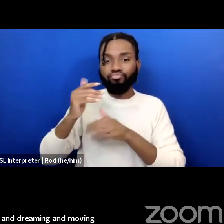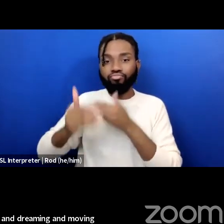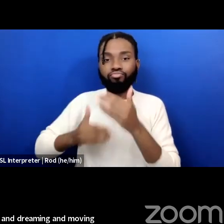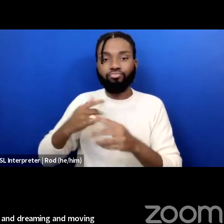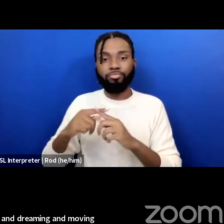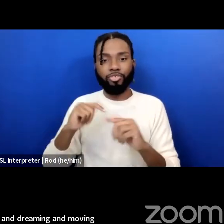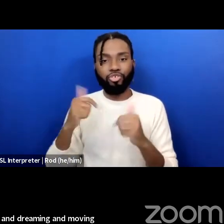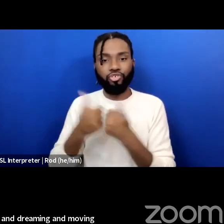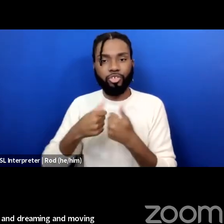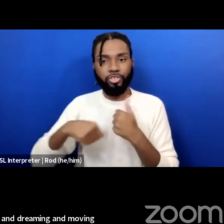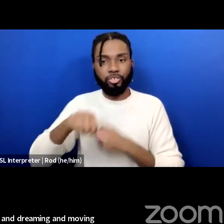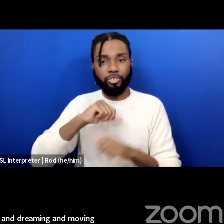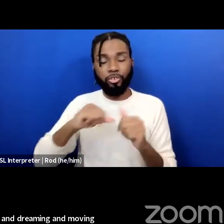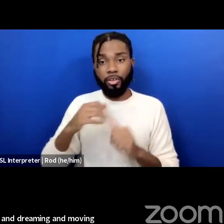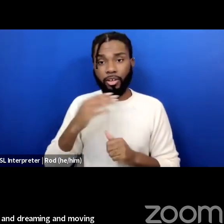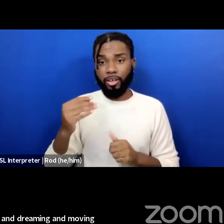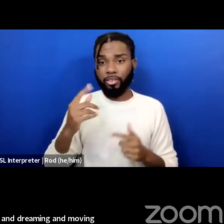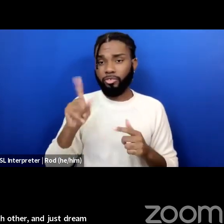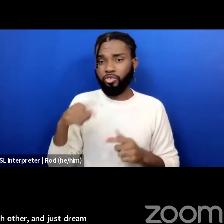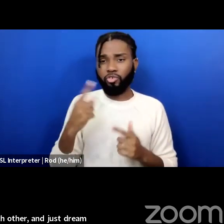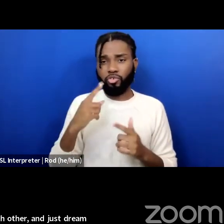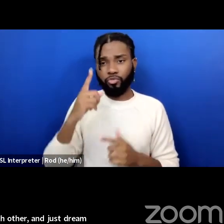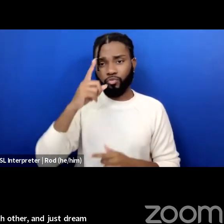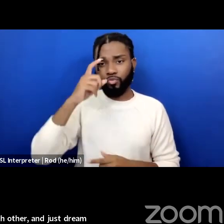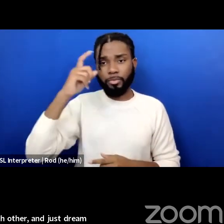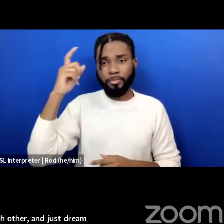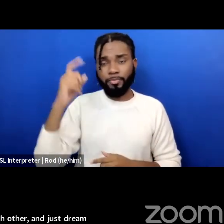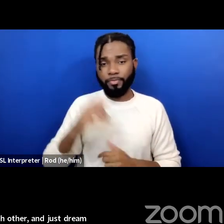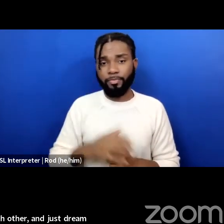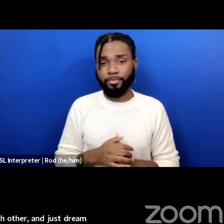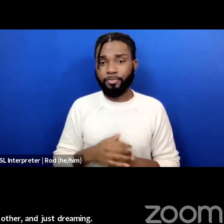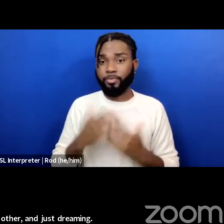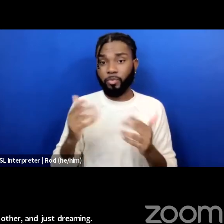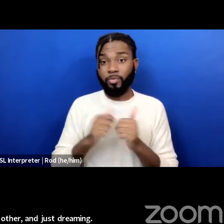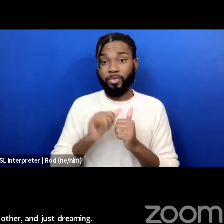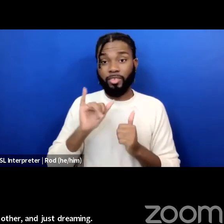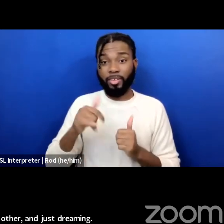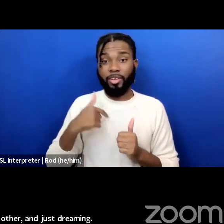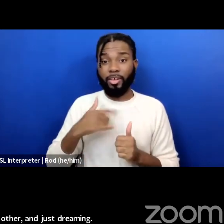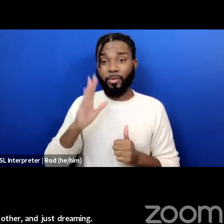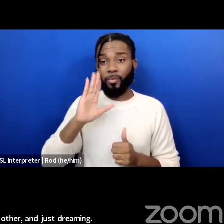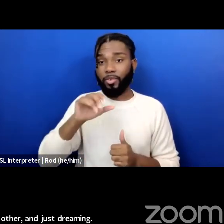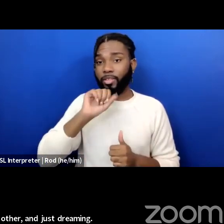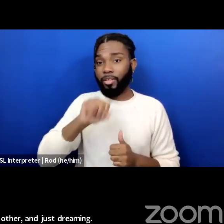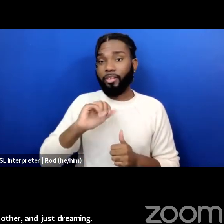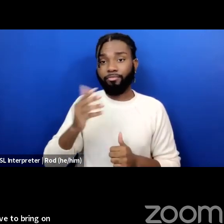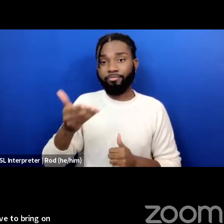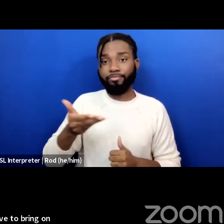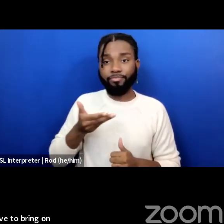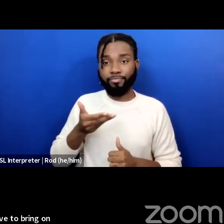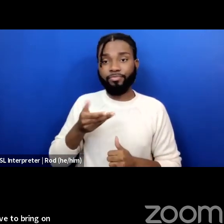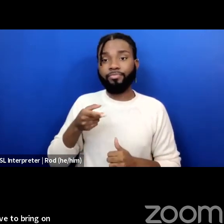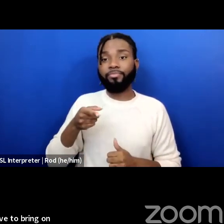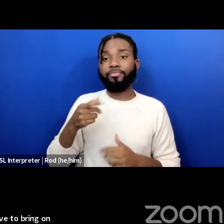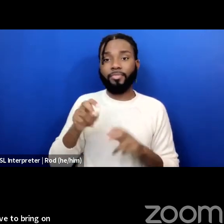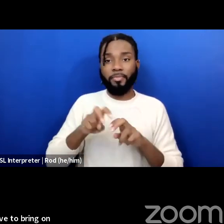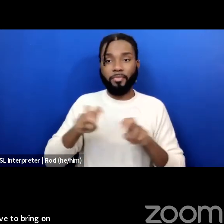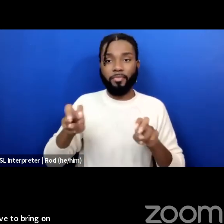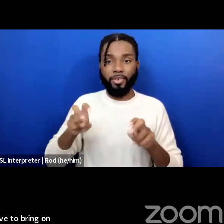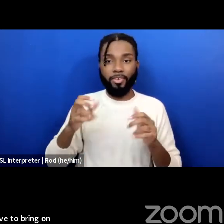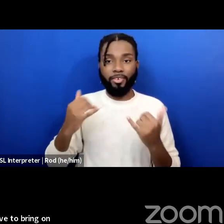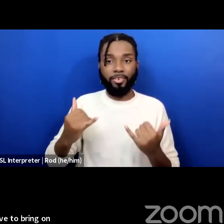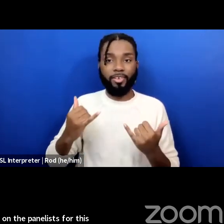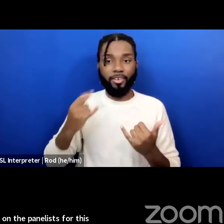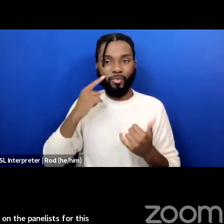each other and just dreaming. So with that, I'd love to bring on the panelists for